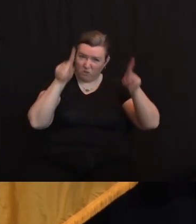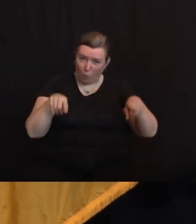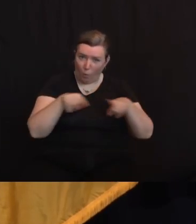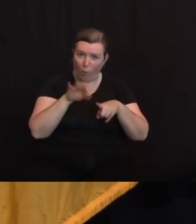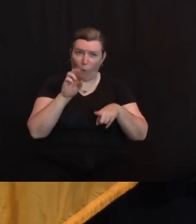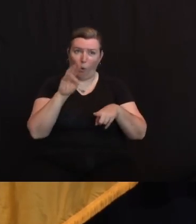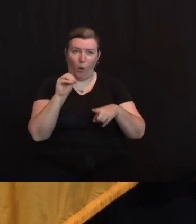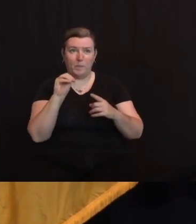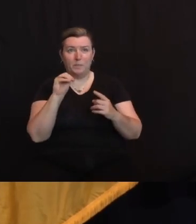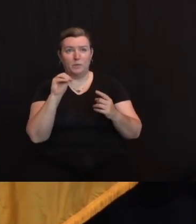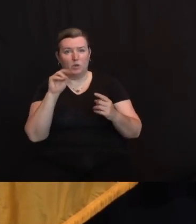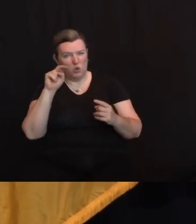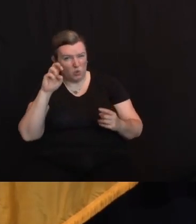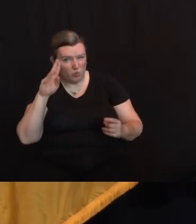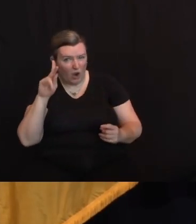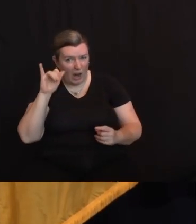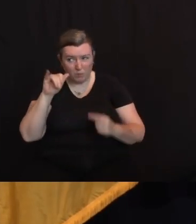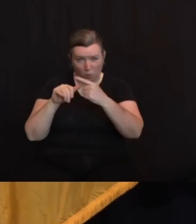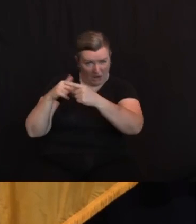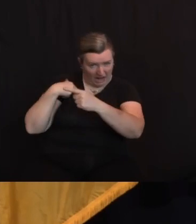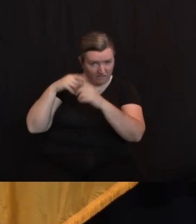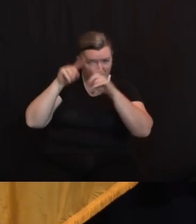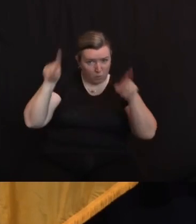Airport? Anything else, or is that?